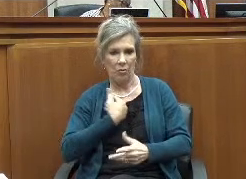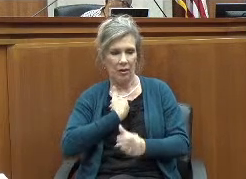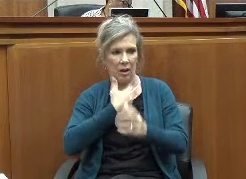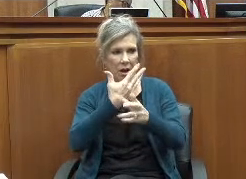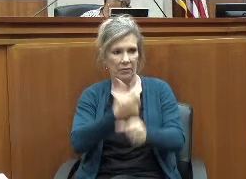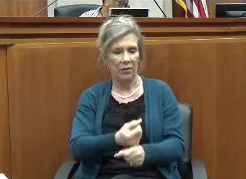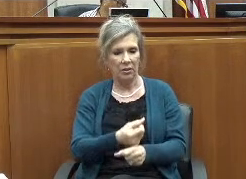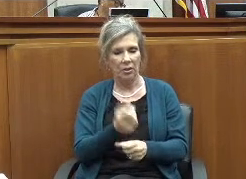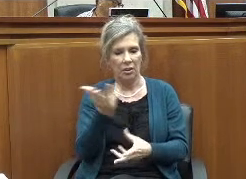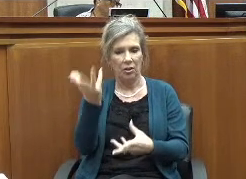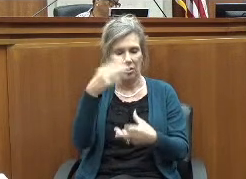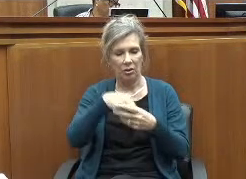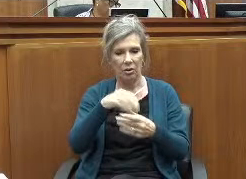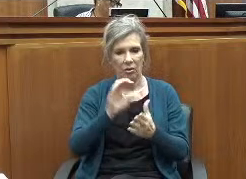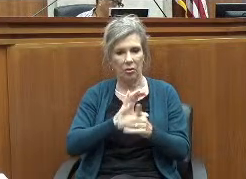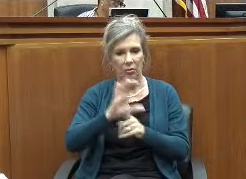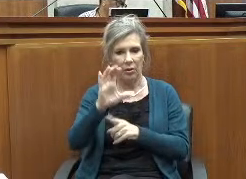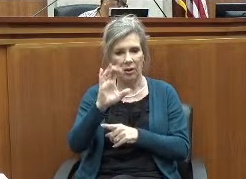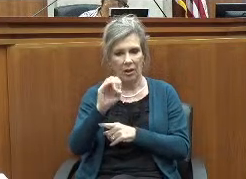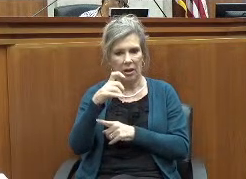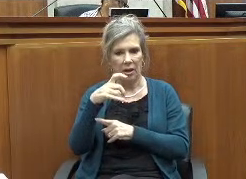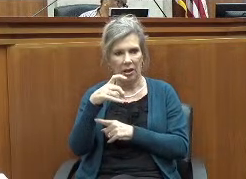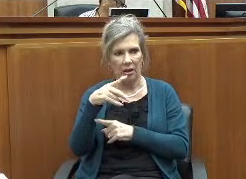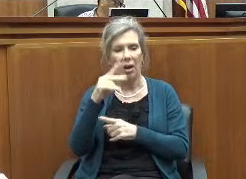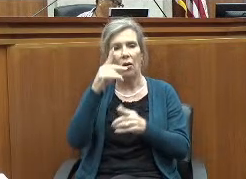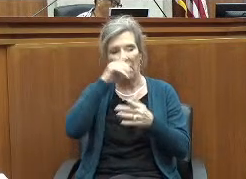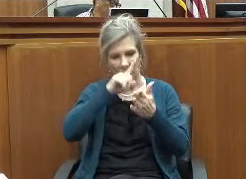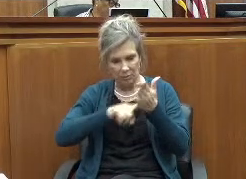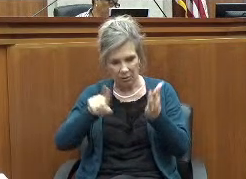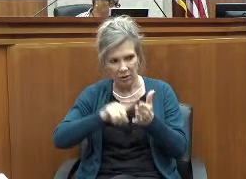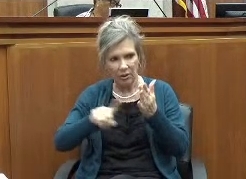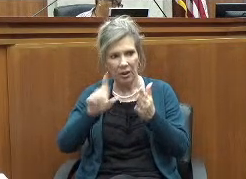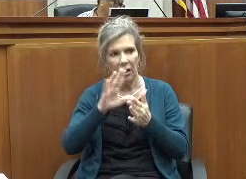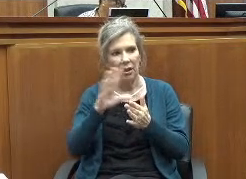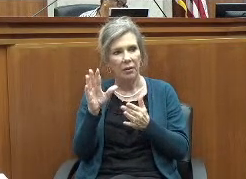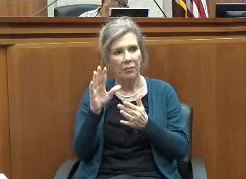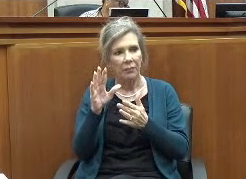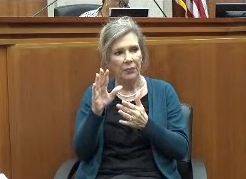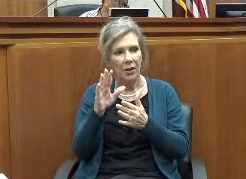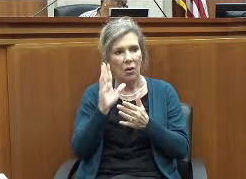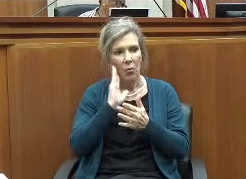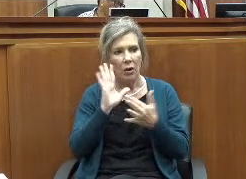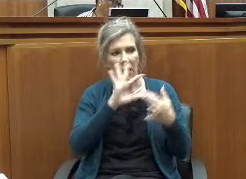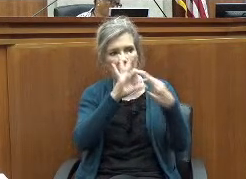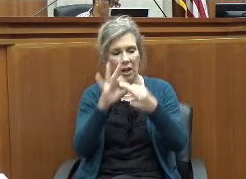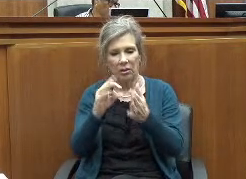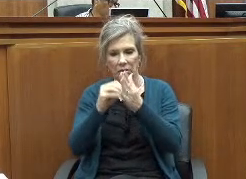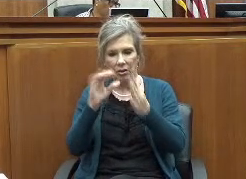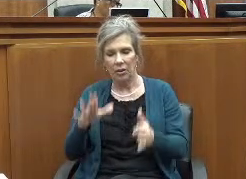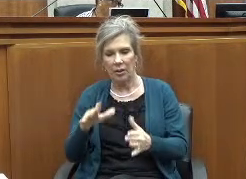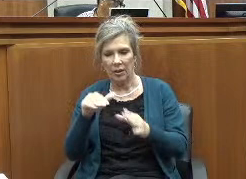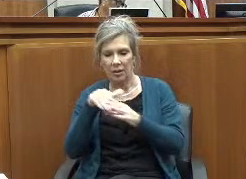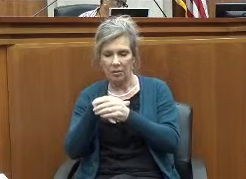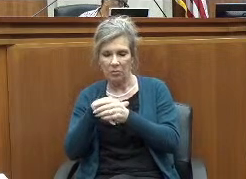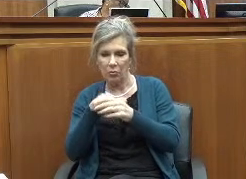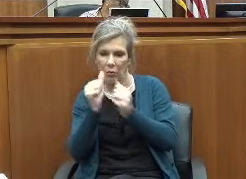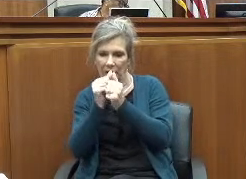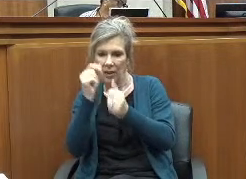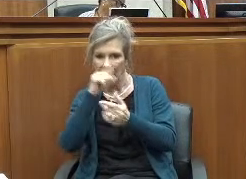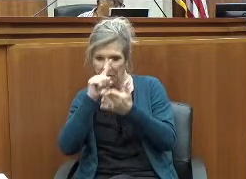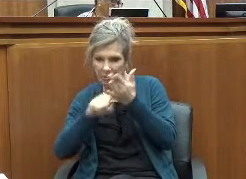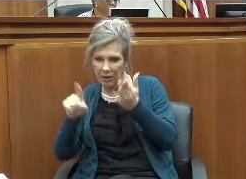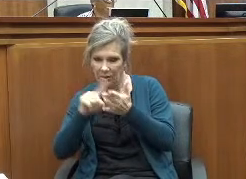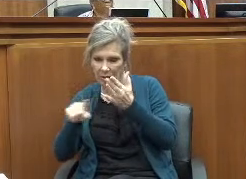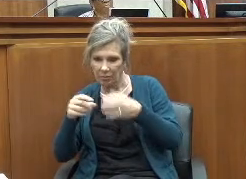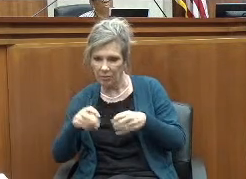career exploration and community platform, provides interest and aptitude assessments that connect students with exploration opportunities that align with